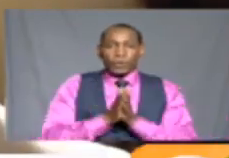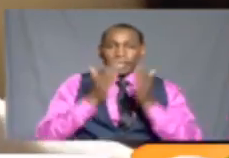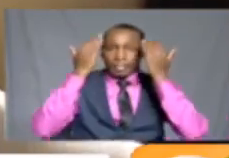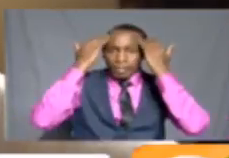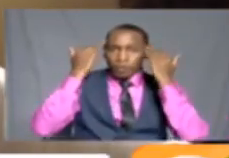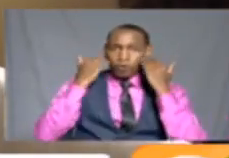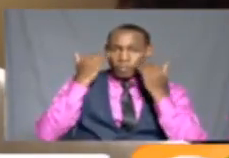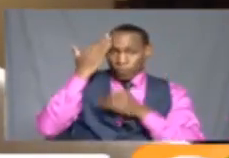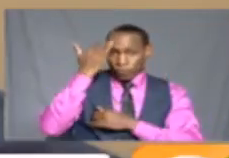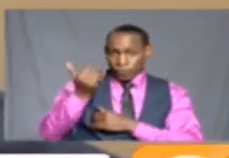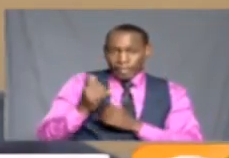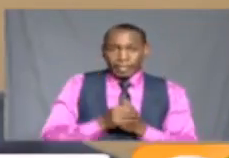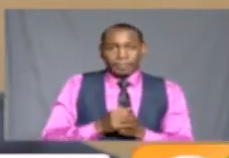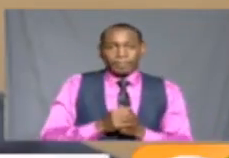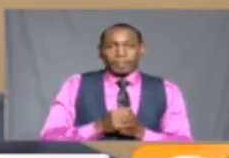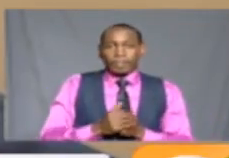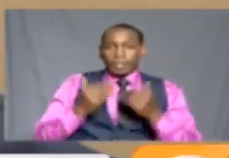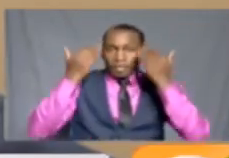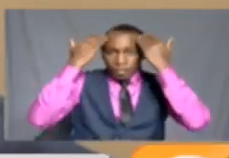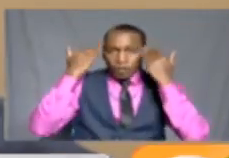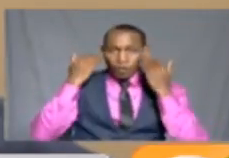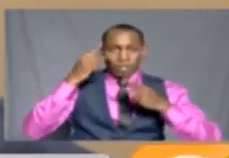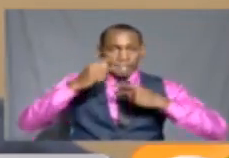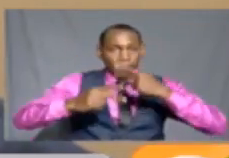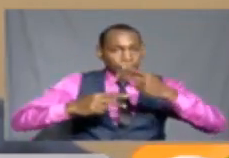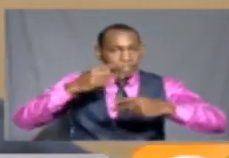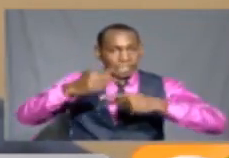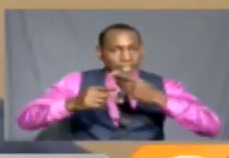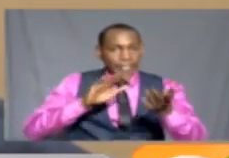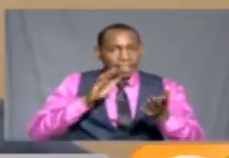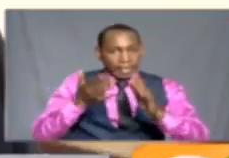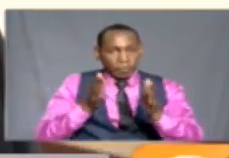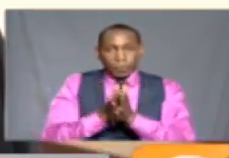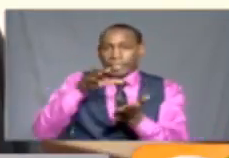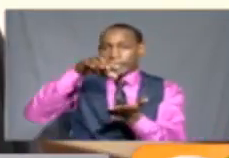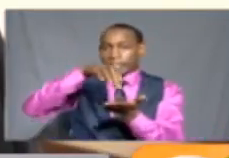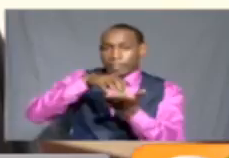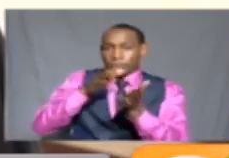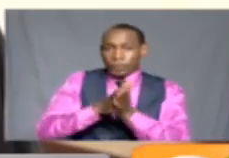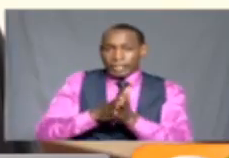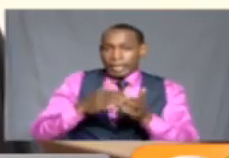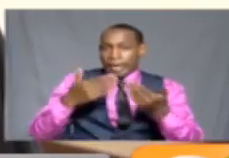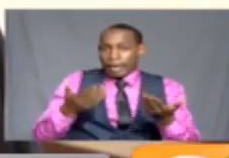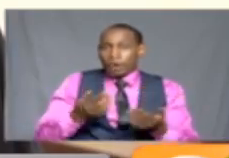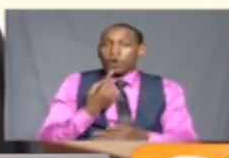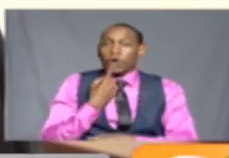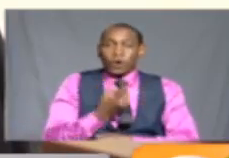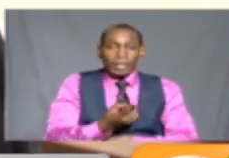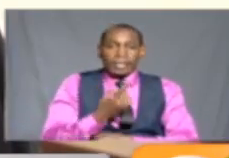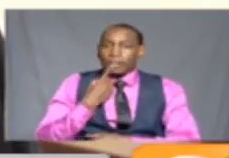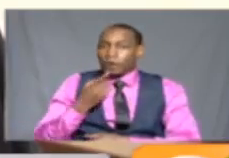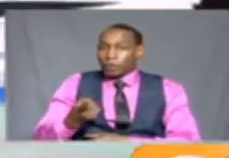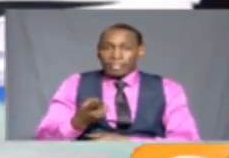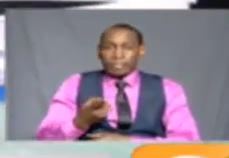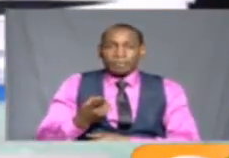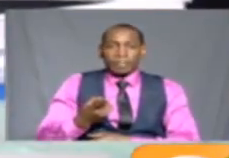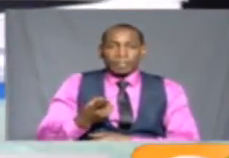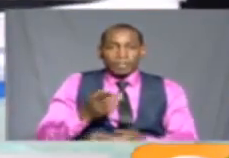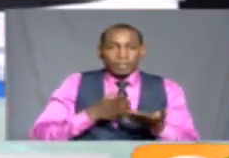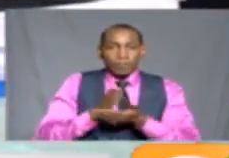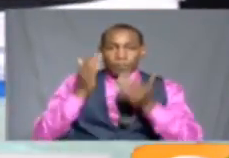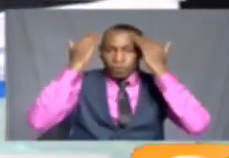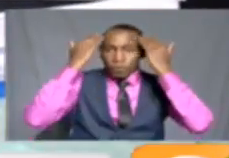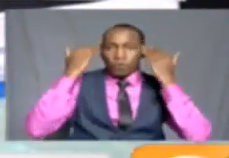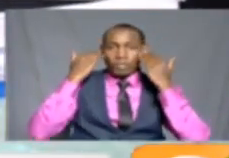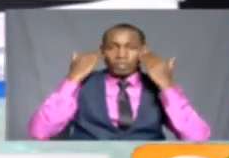judiciary. They claim that the way court proceedings have been conducted in the case and the manner in which orders are being dished out by the